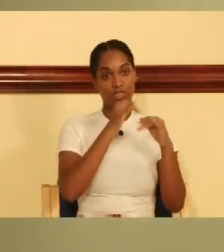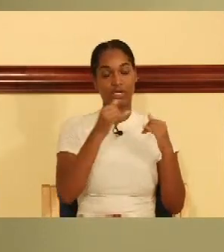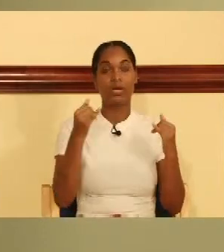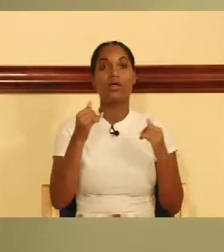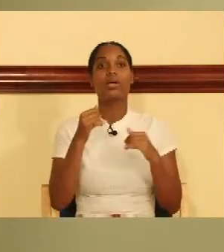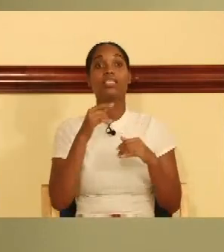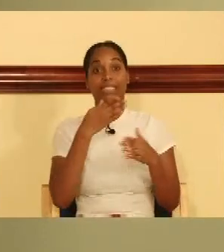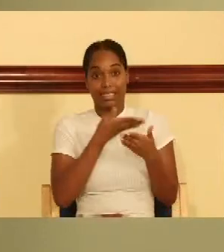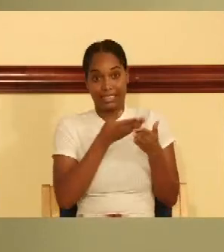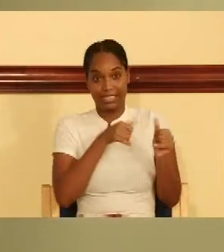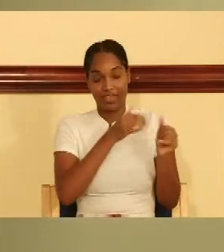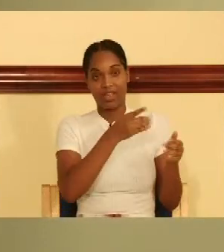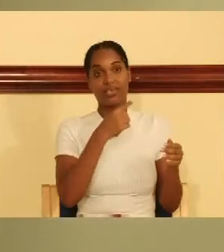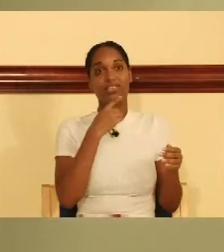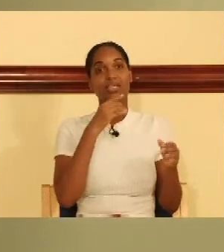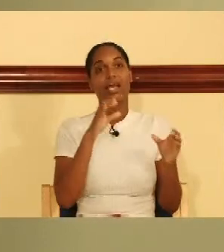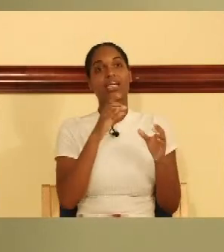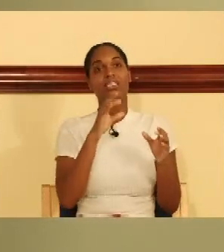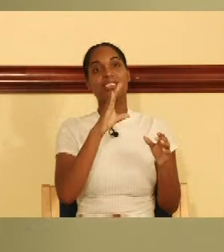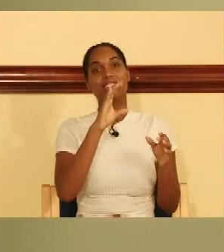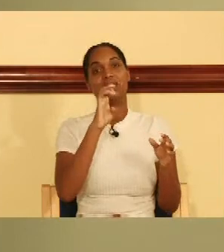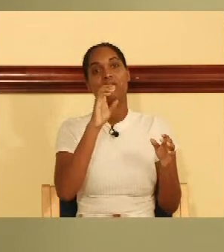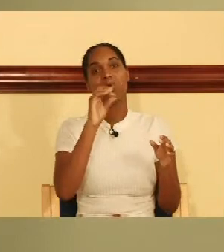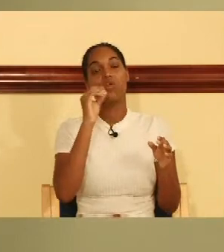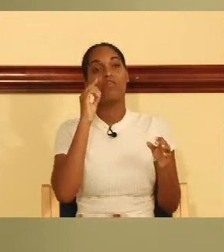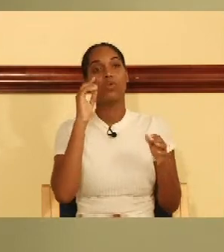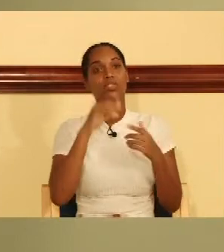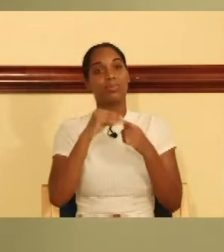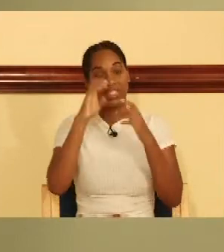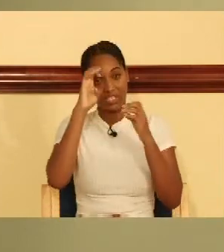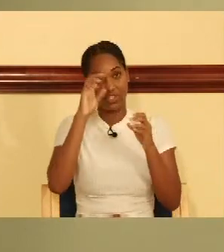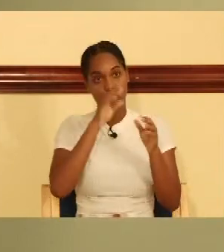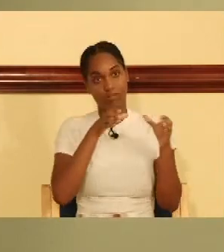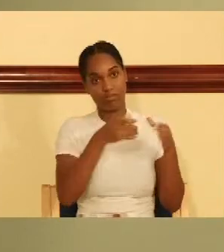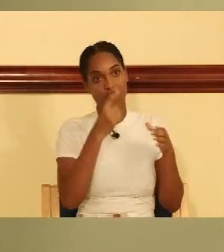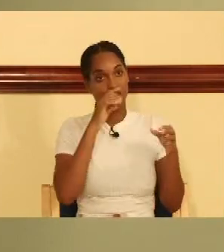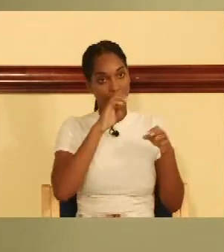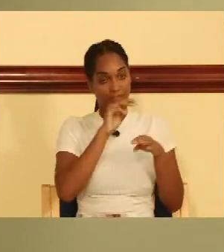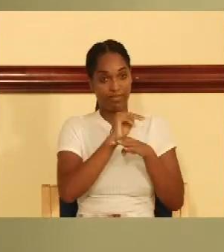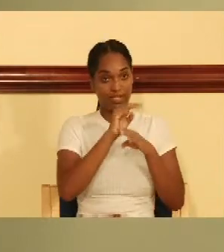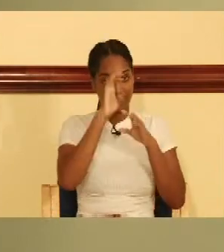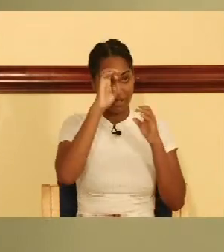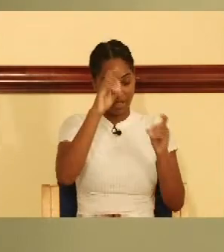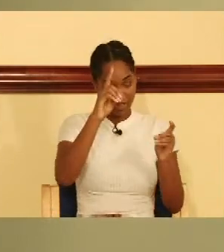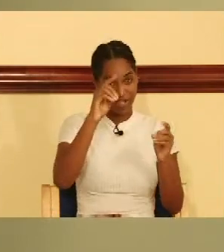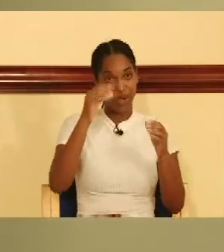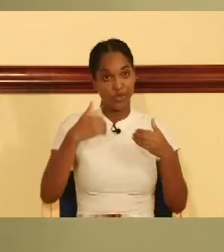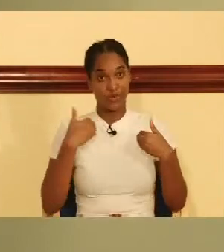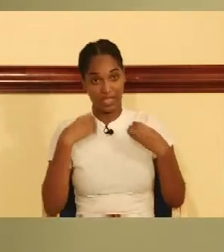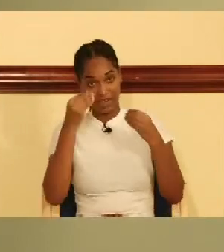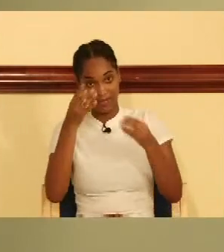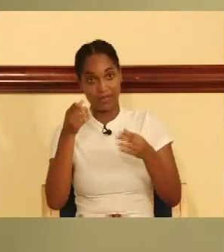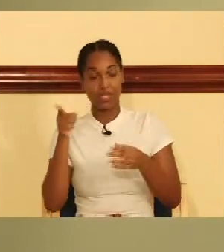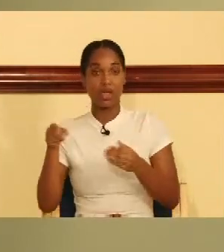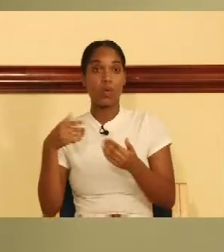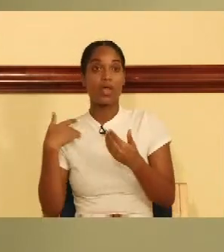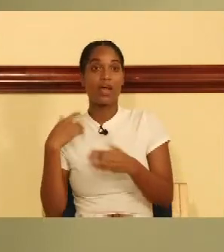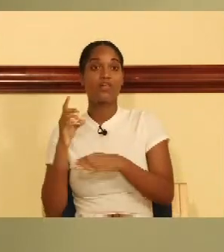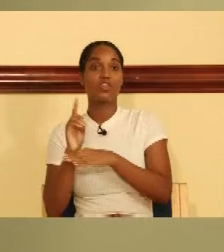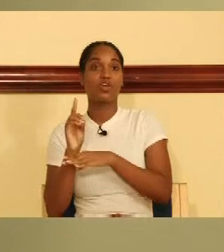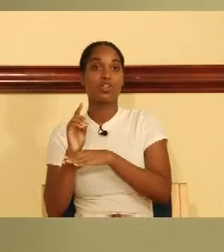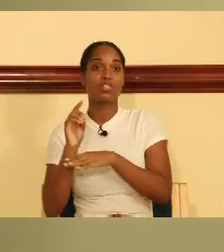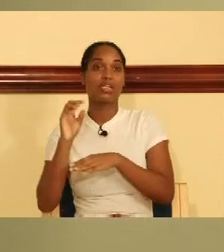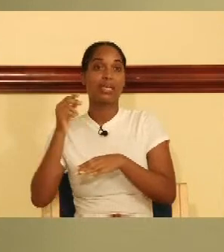still online. She is the acting CEO, Special Education Unit at the Ministry of Education, Youth and Information. Here with me, we have Dr.